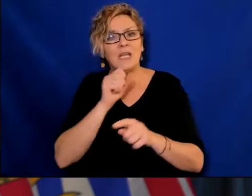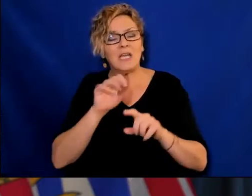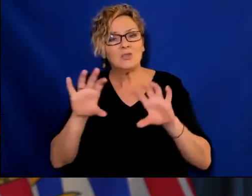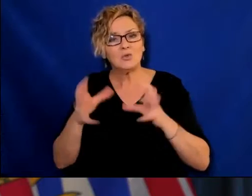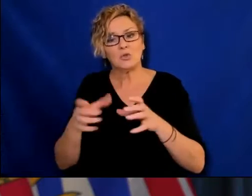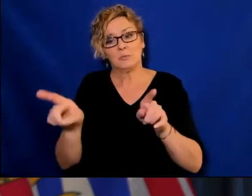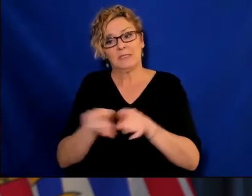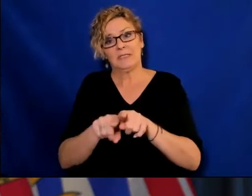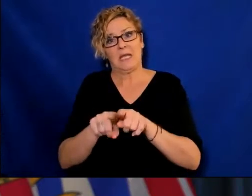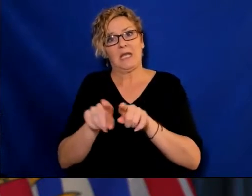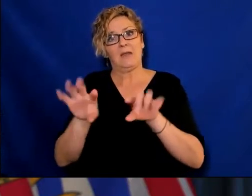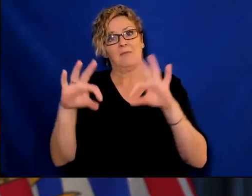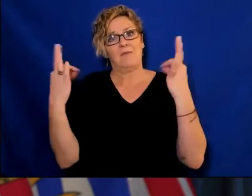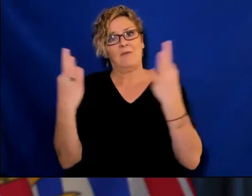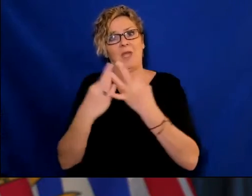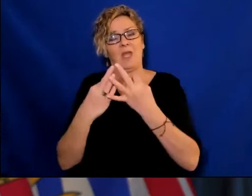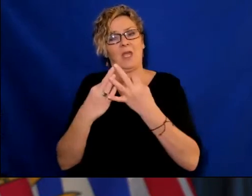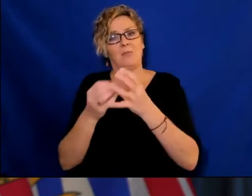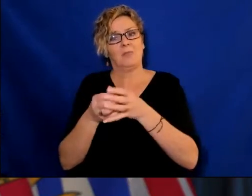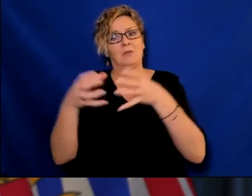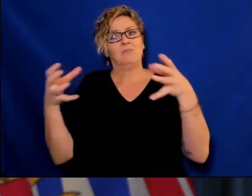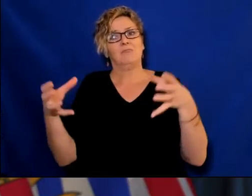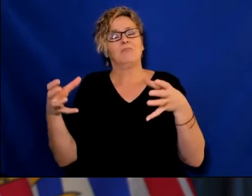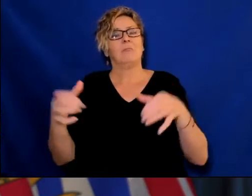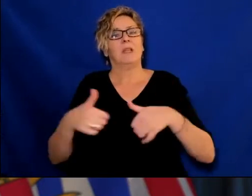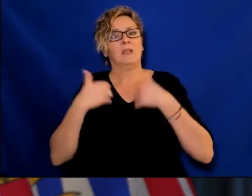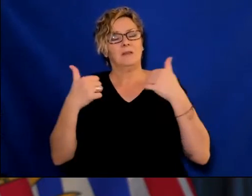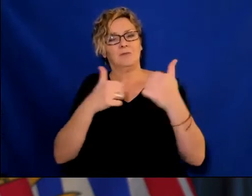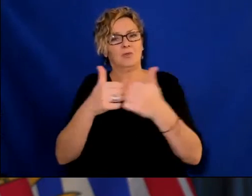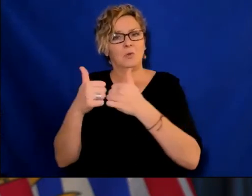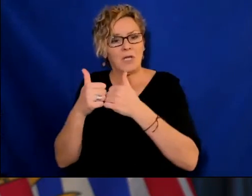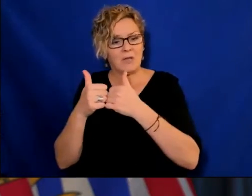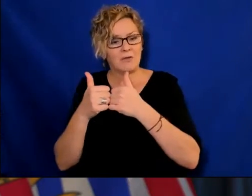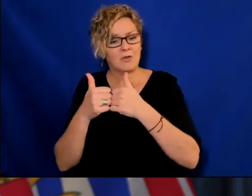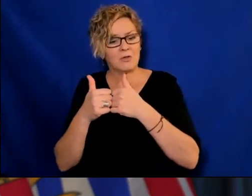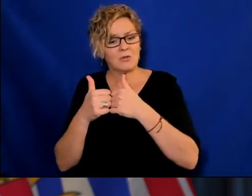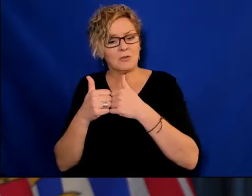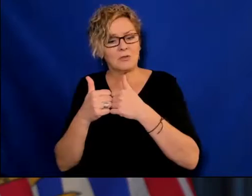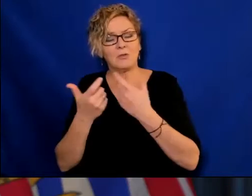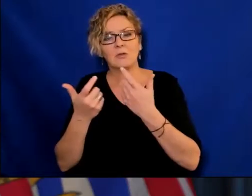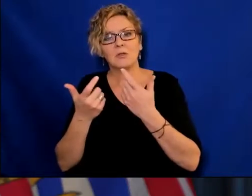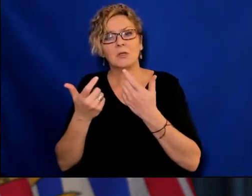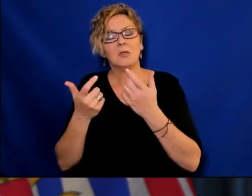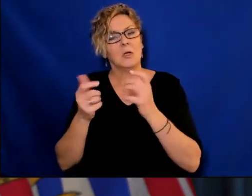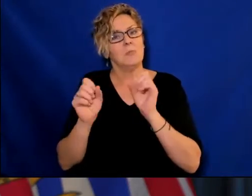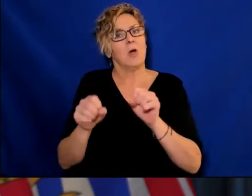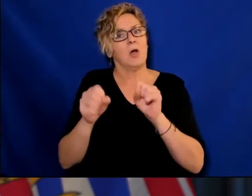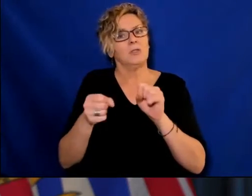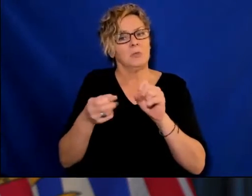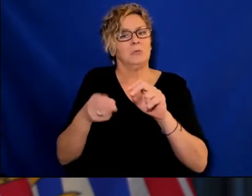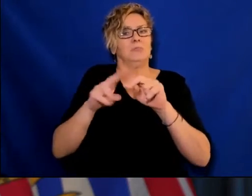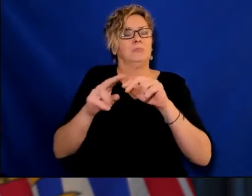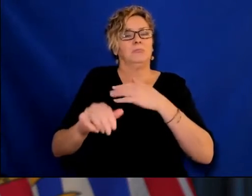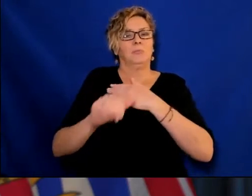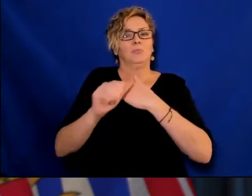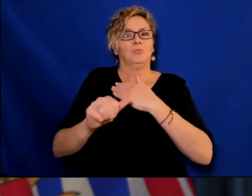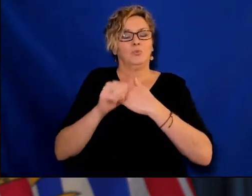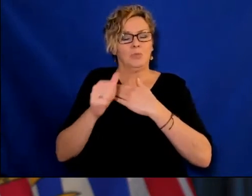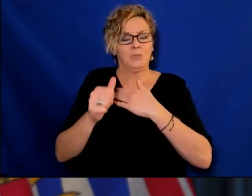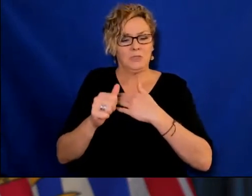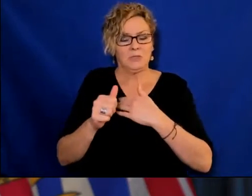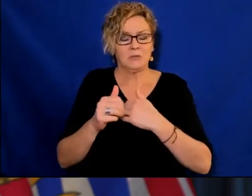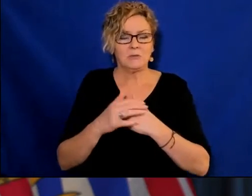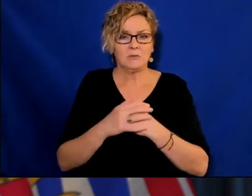to many others in that family. And we know that there has been there have been people affected across the community for